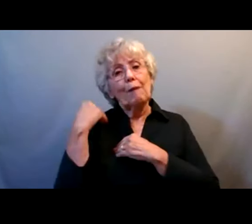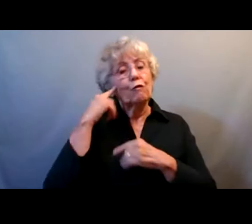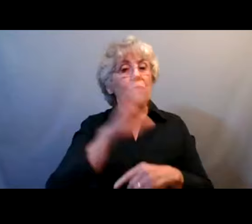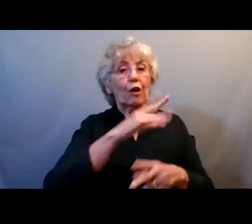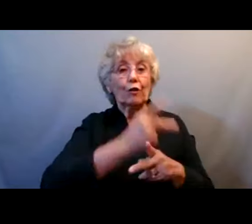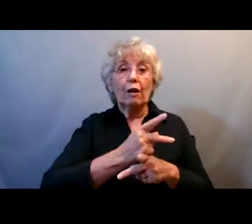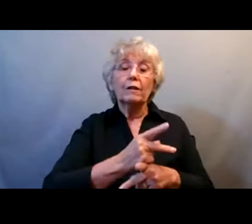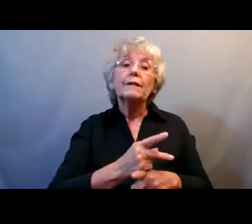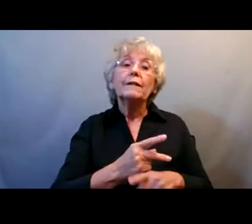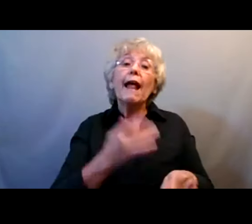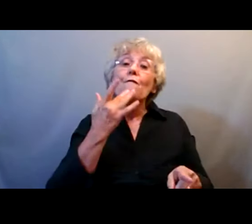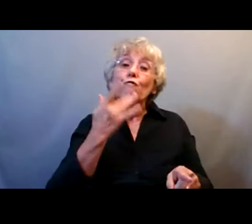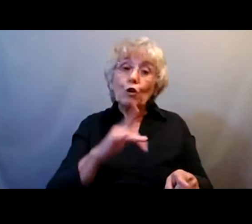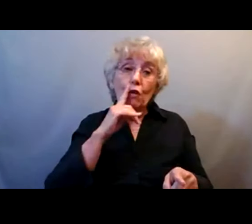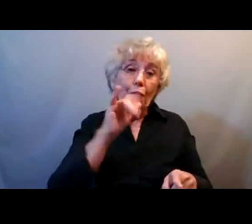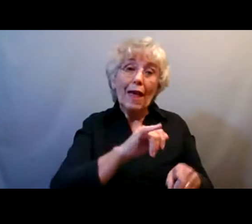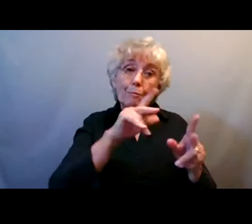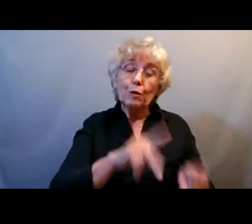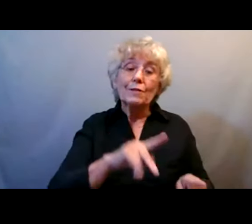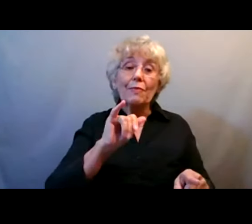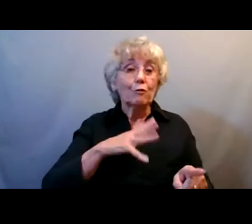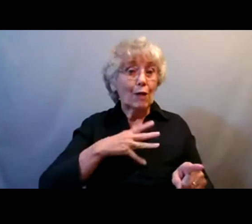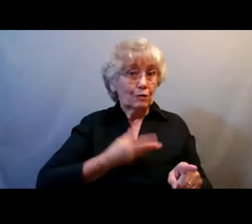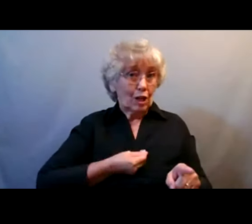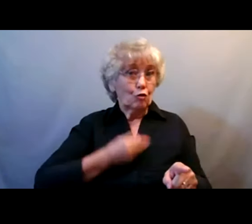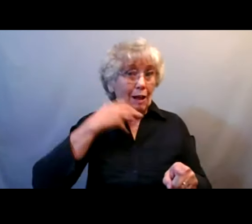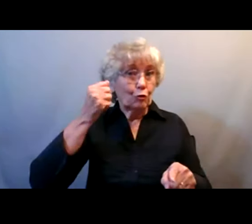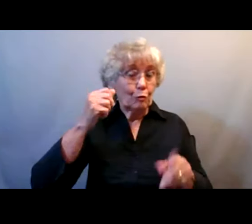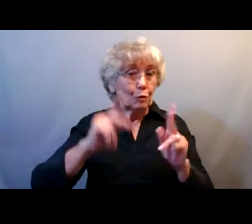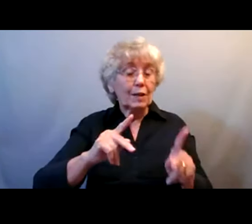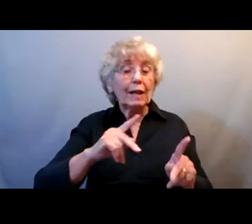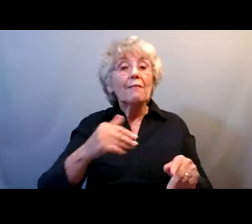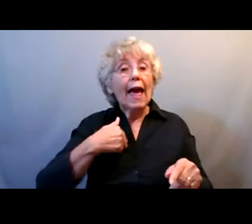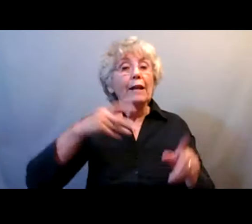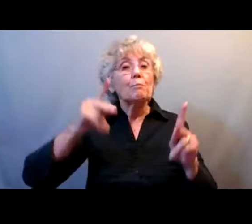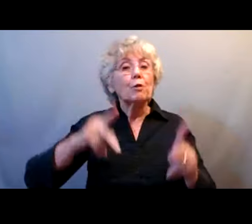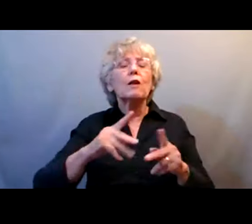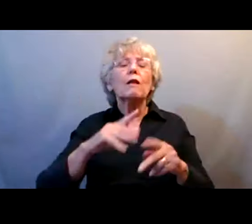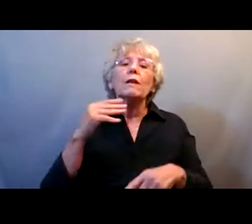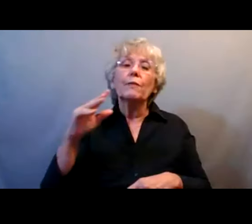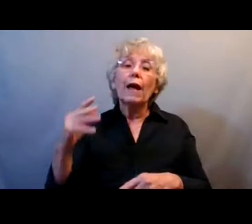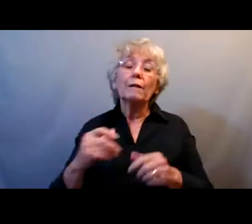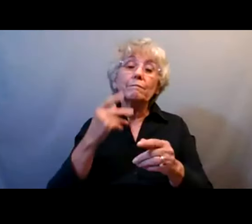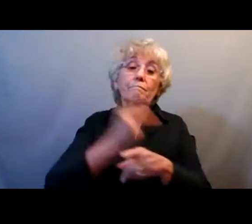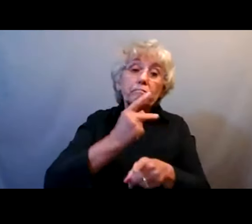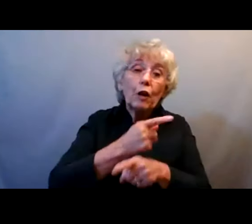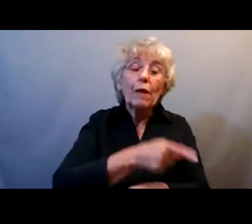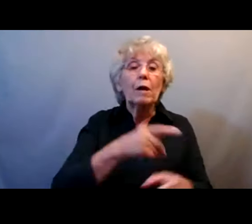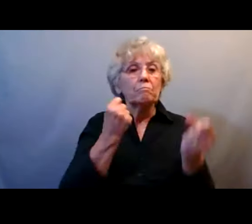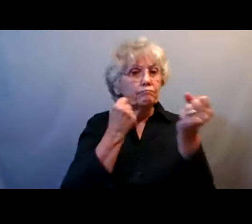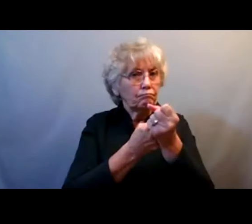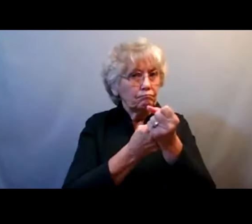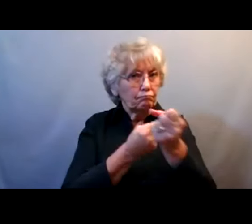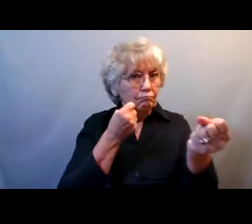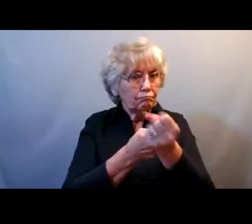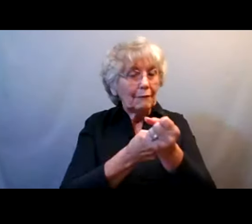this person, this transgender elder, they actually had someone who was very supportive of them who was named